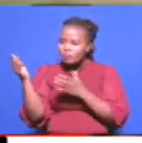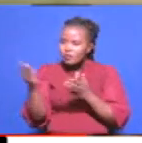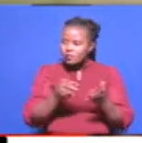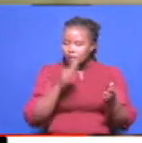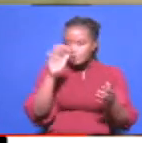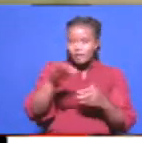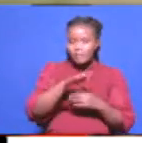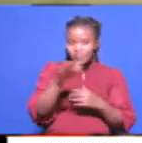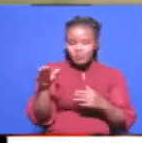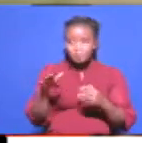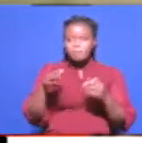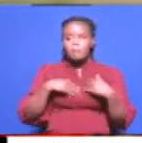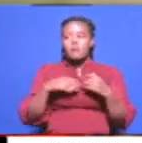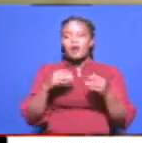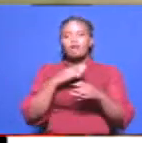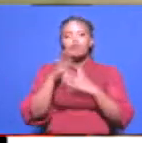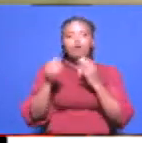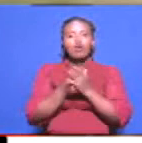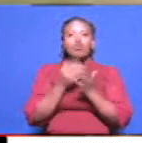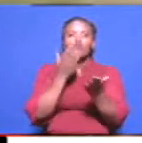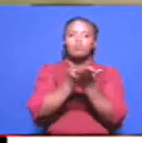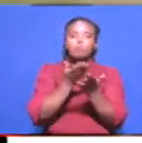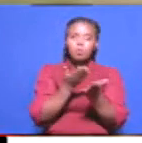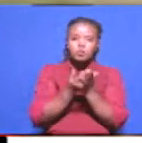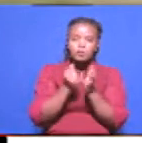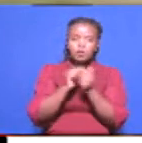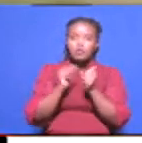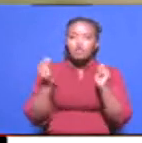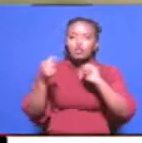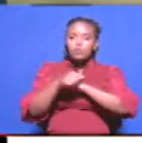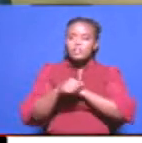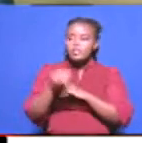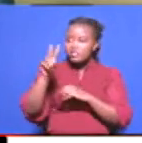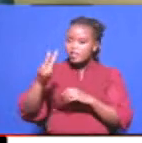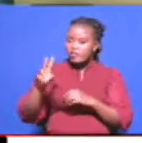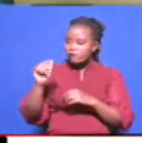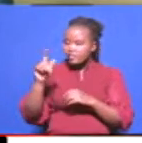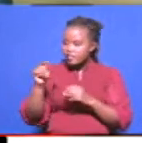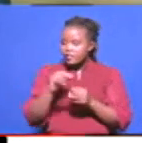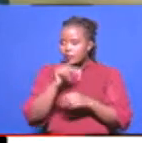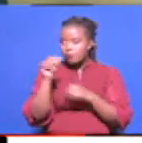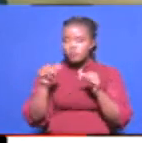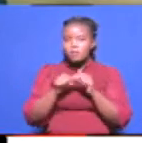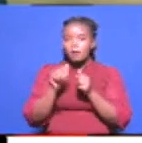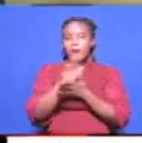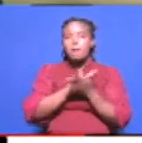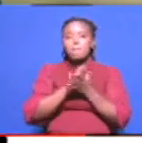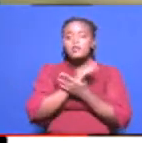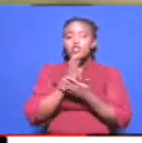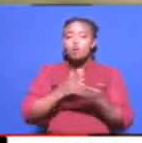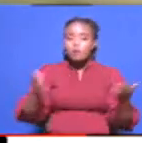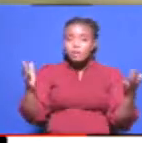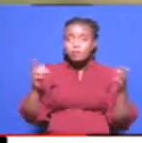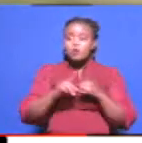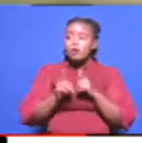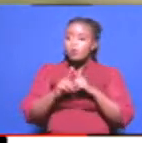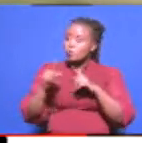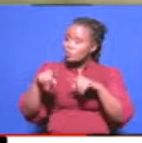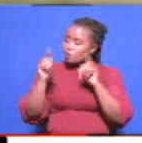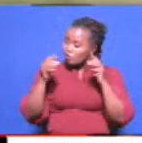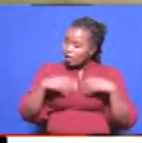or attempts to change the VAT on certain basic commodities. And he has never,